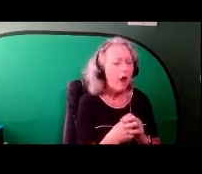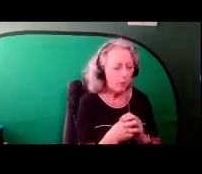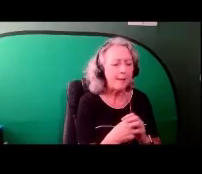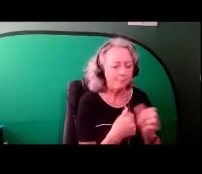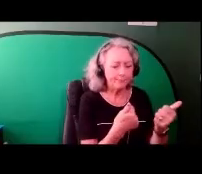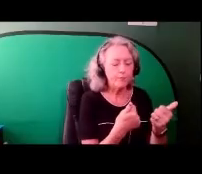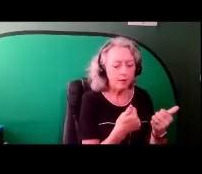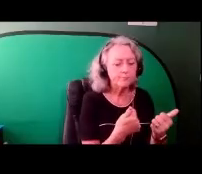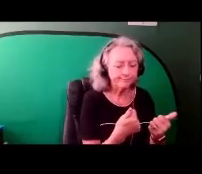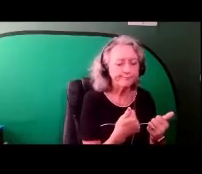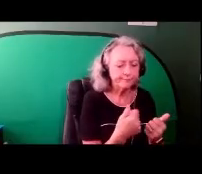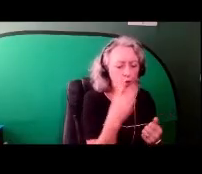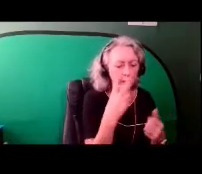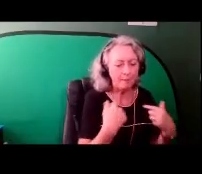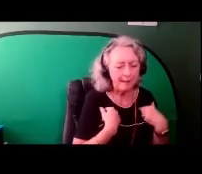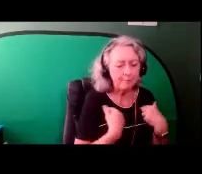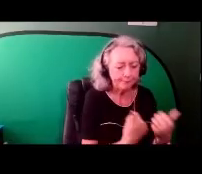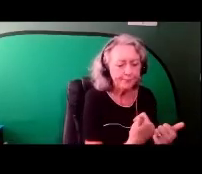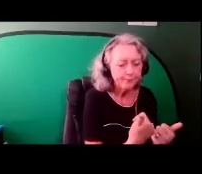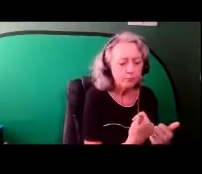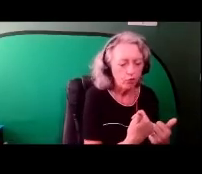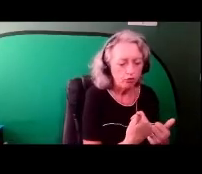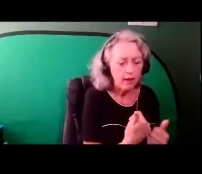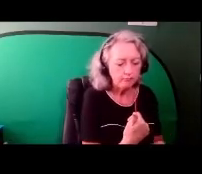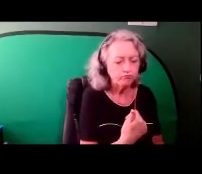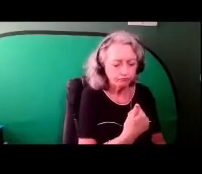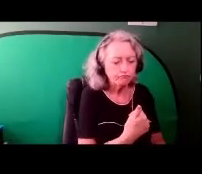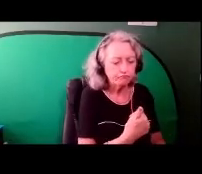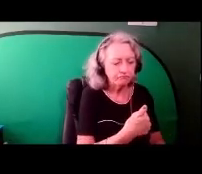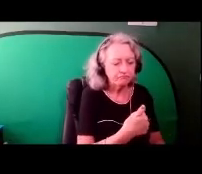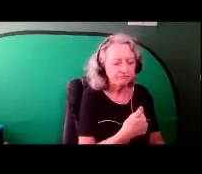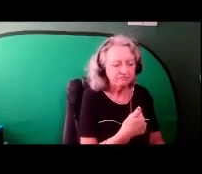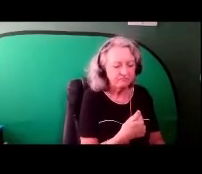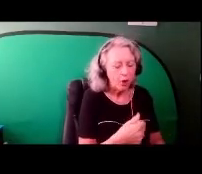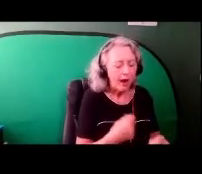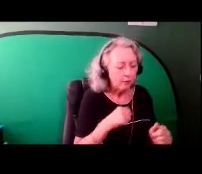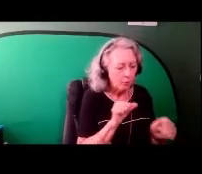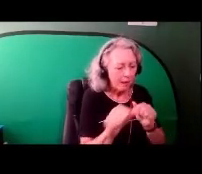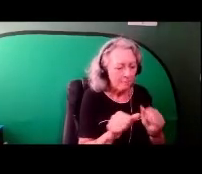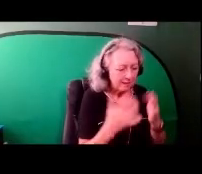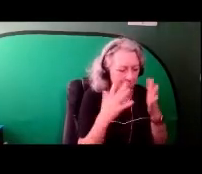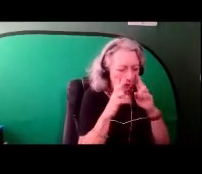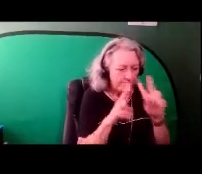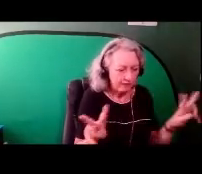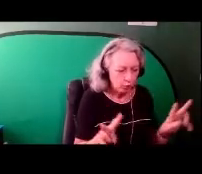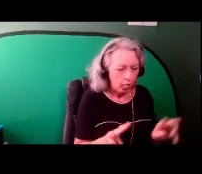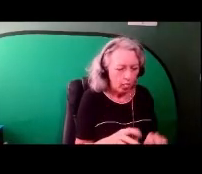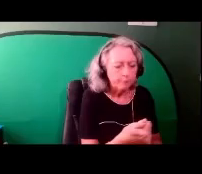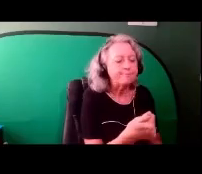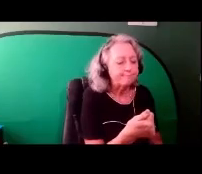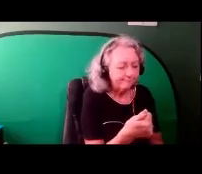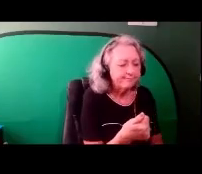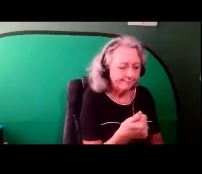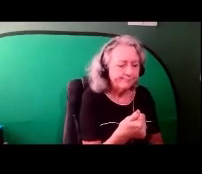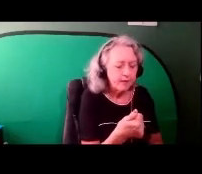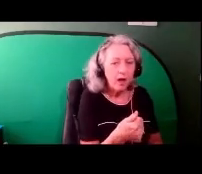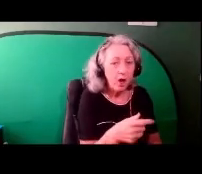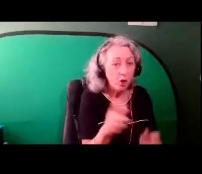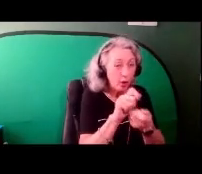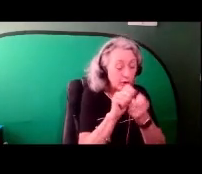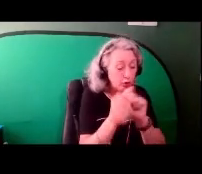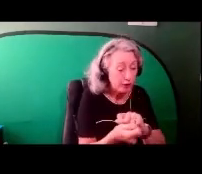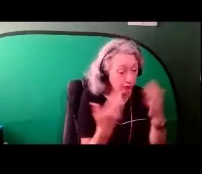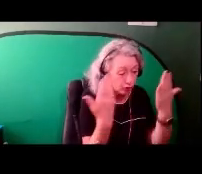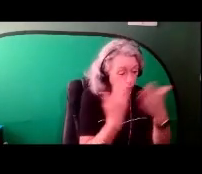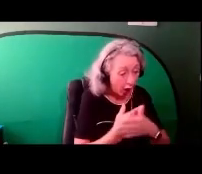Sometimes the things on the screen are so small, or there's some other reason why exploring by touch is not